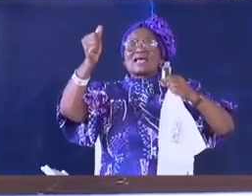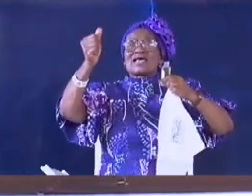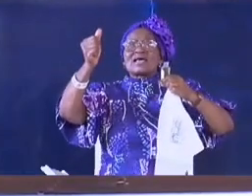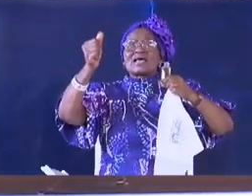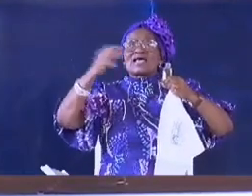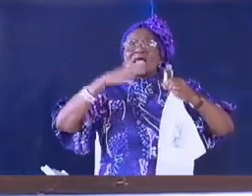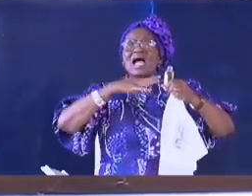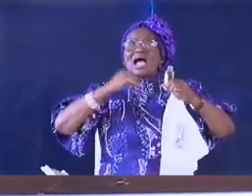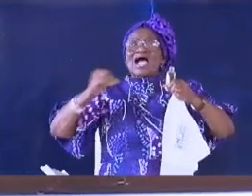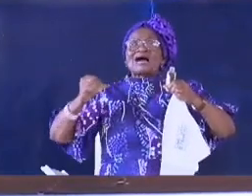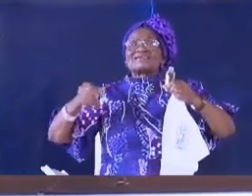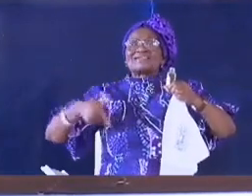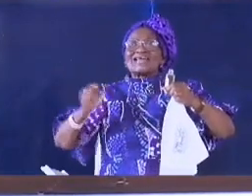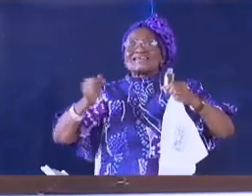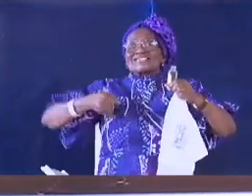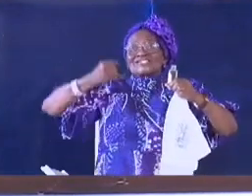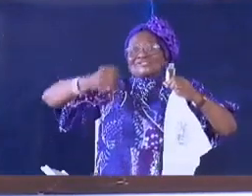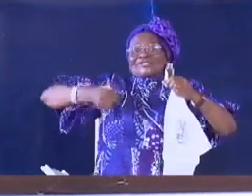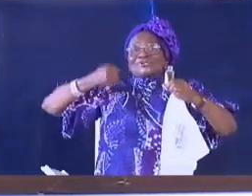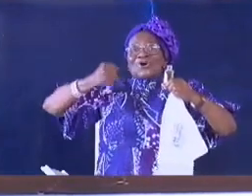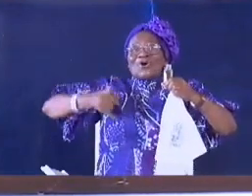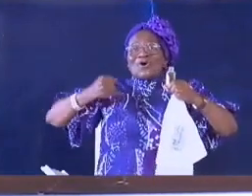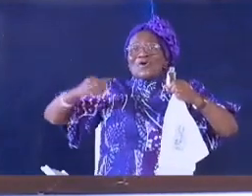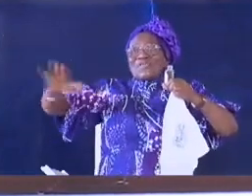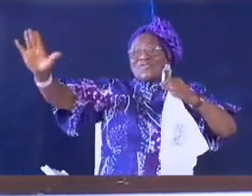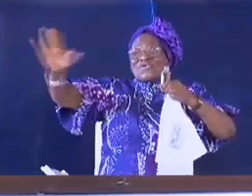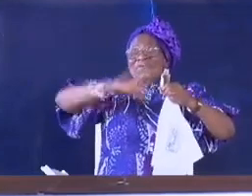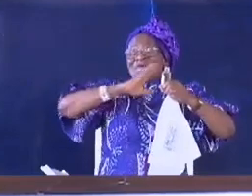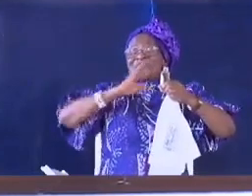And let joy abound.